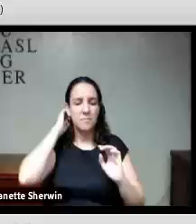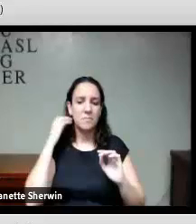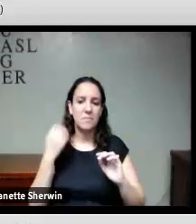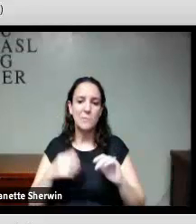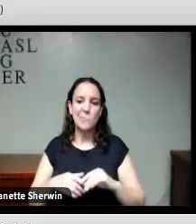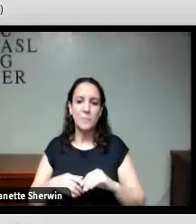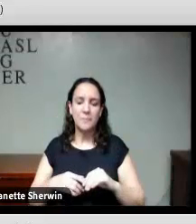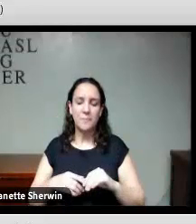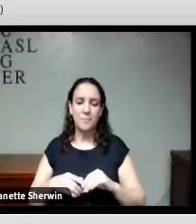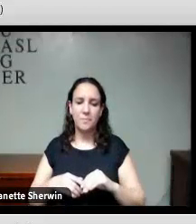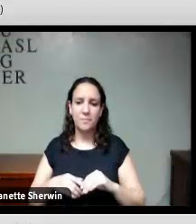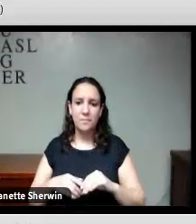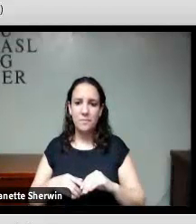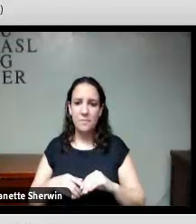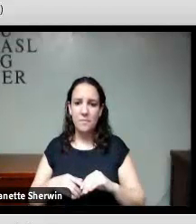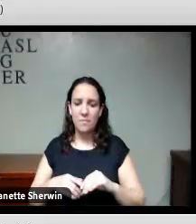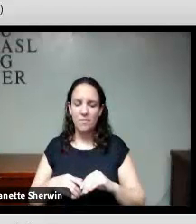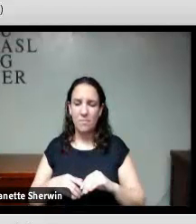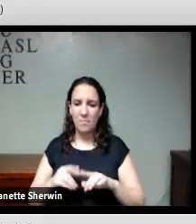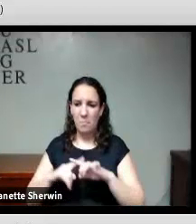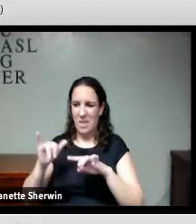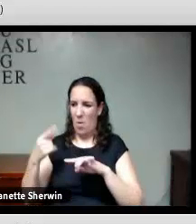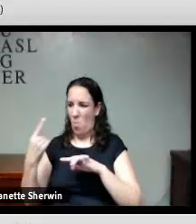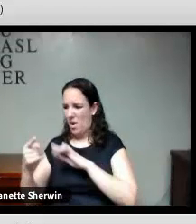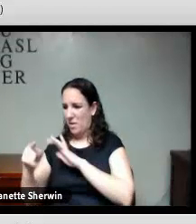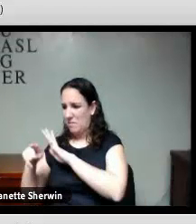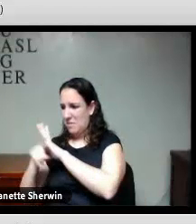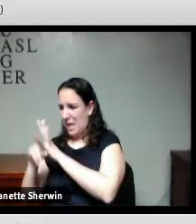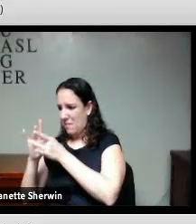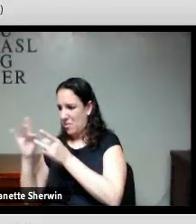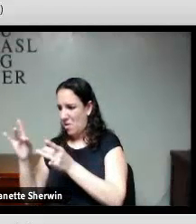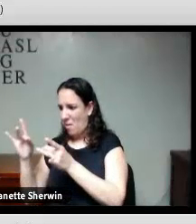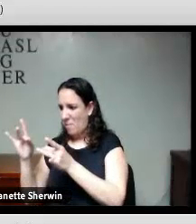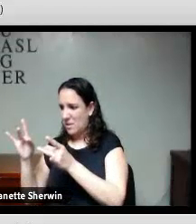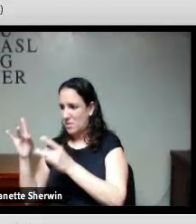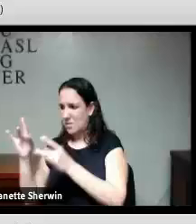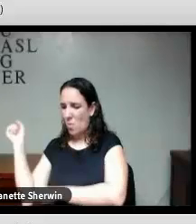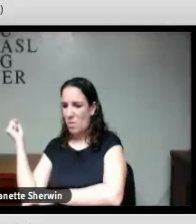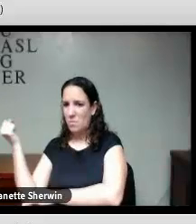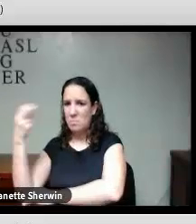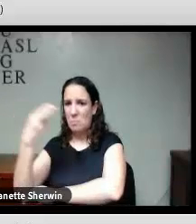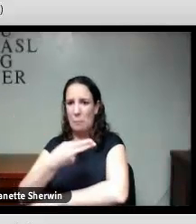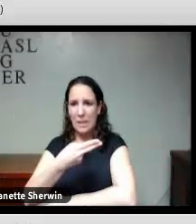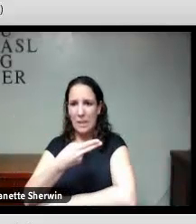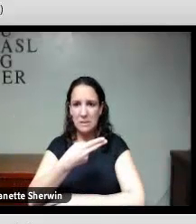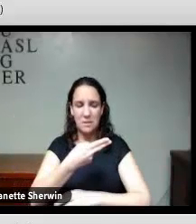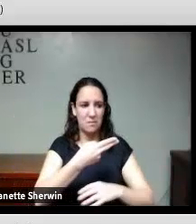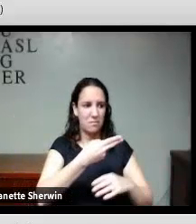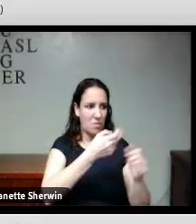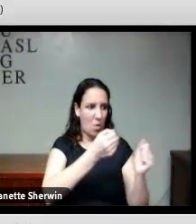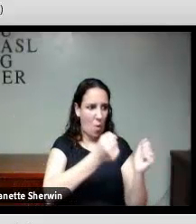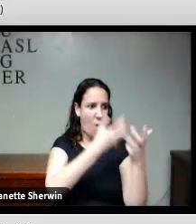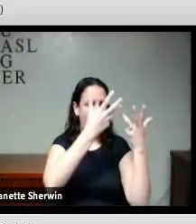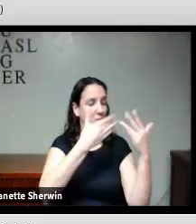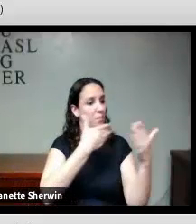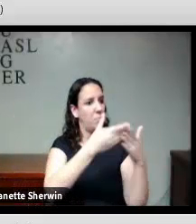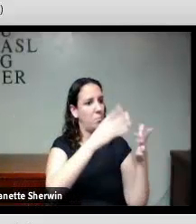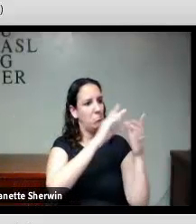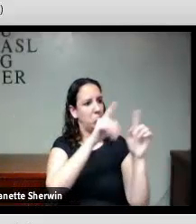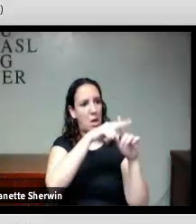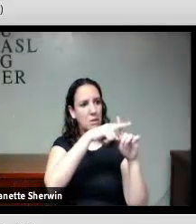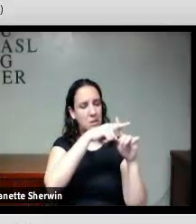then, Joan, that negative interaction, if you will, leaves me depressed for a couple days. So